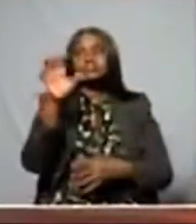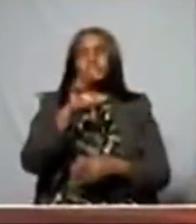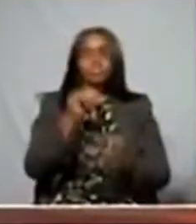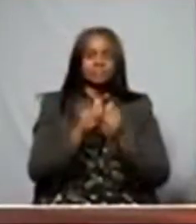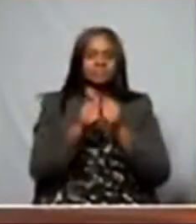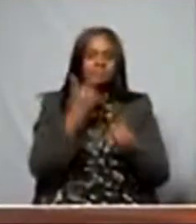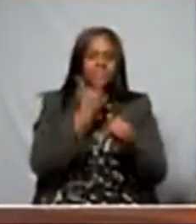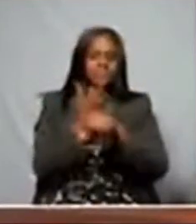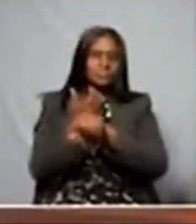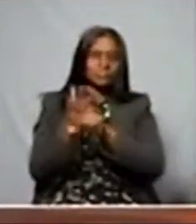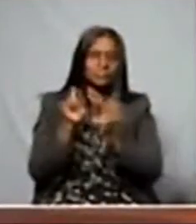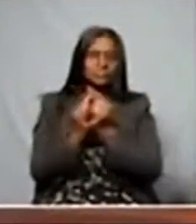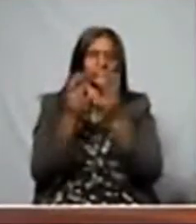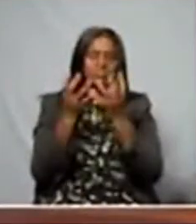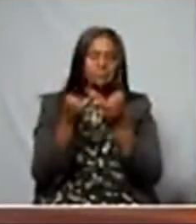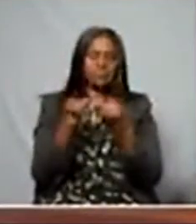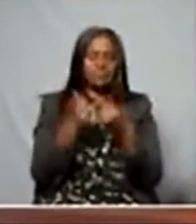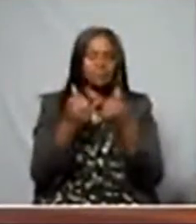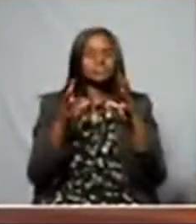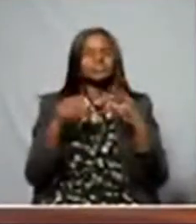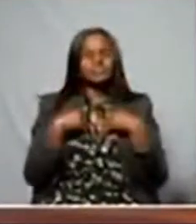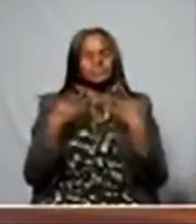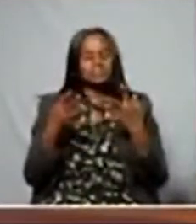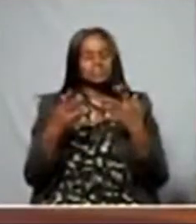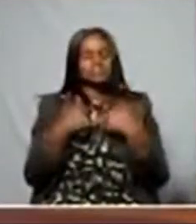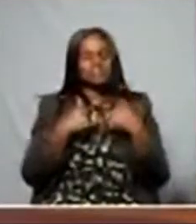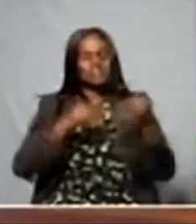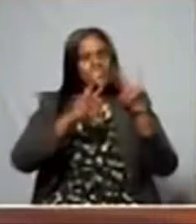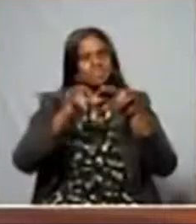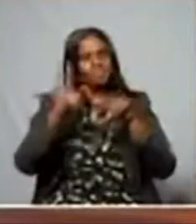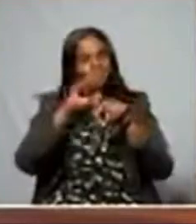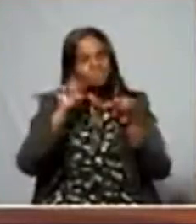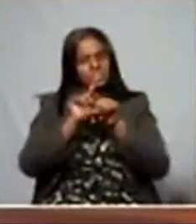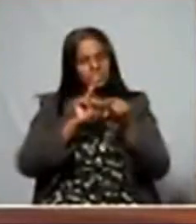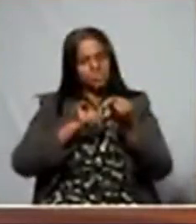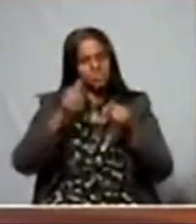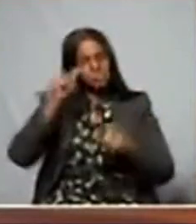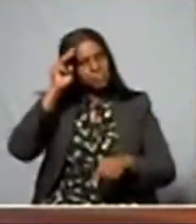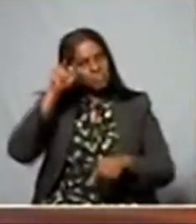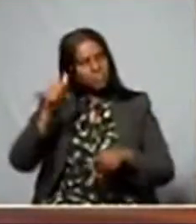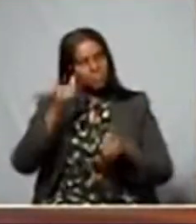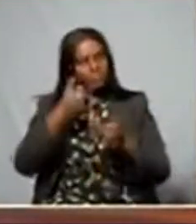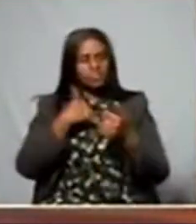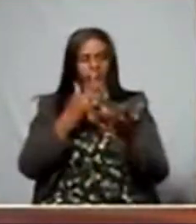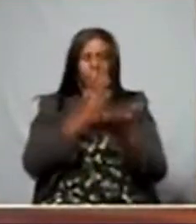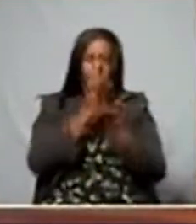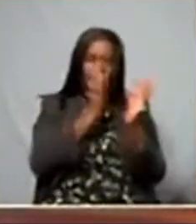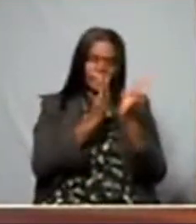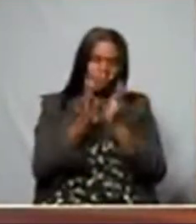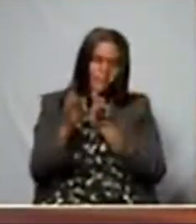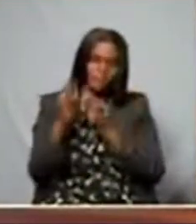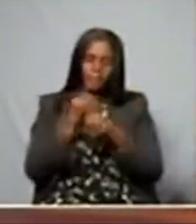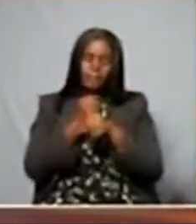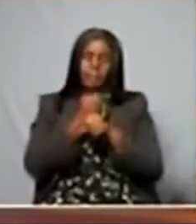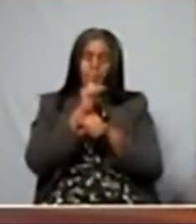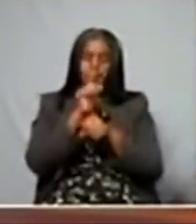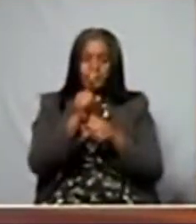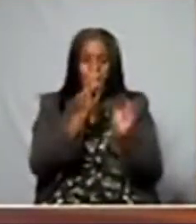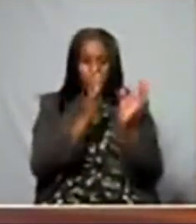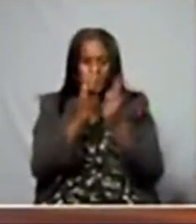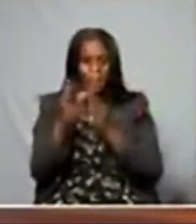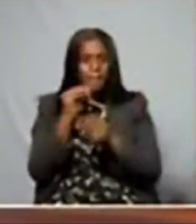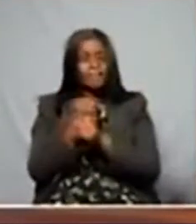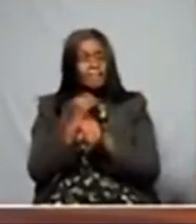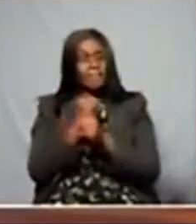hard hit by drought. So we acknowledge the observation, and the ministry is taking corrective measures to ensure that those planned